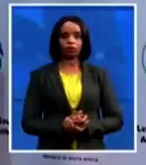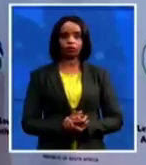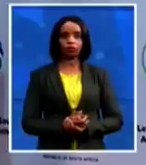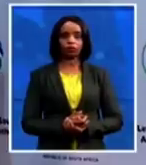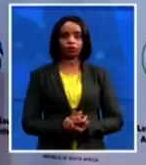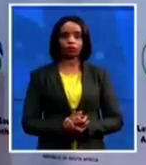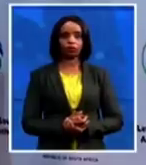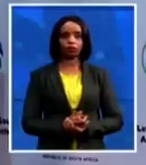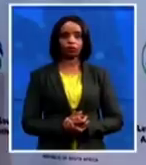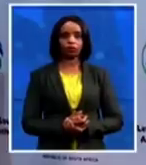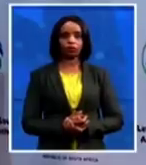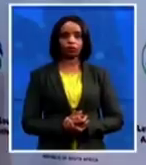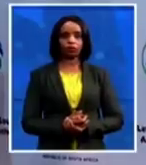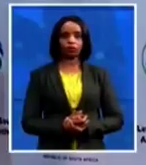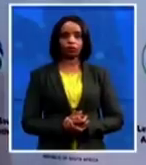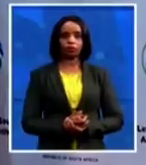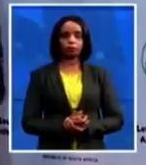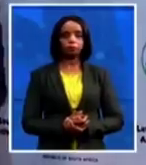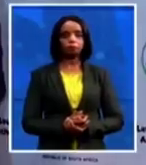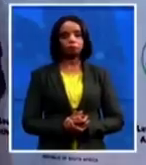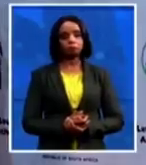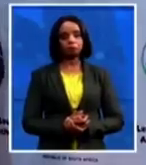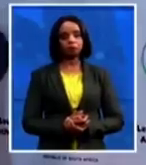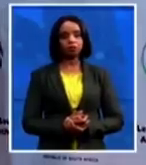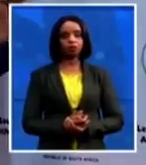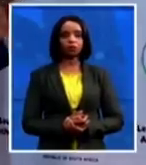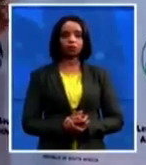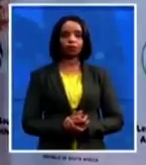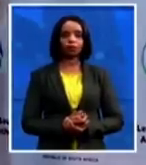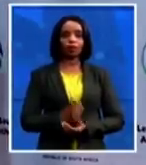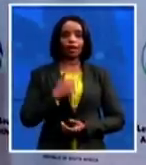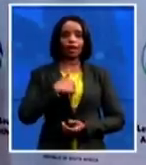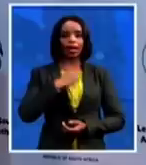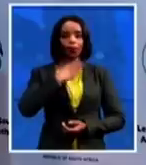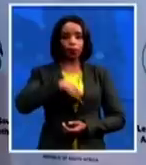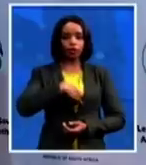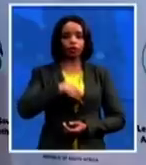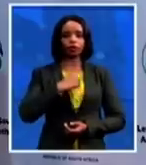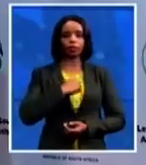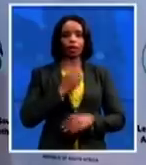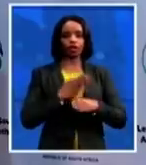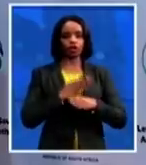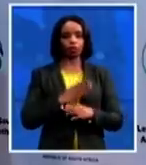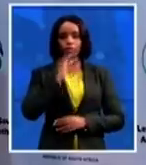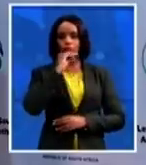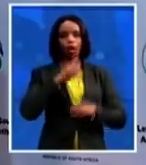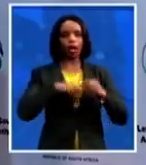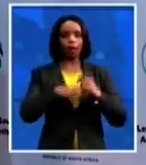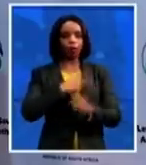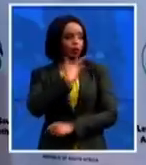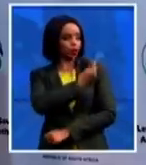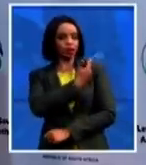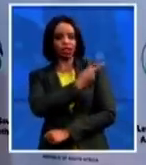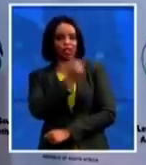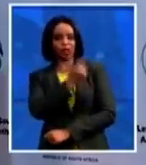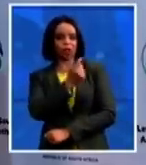I wish my job was to speak about the mandatory vaccine every day, all the time. Right? And I